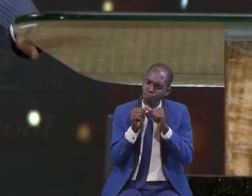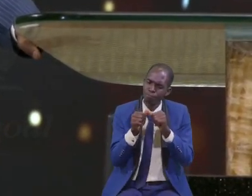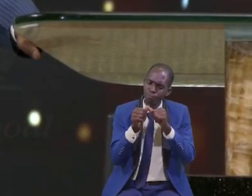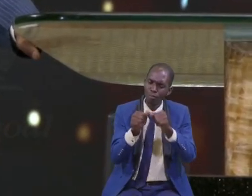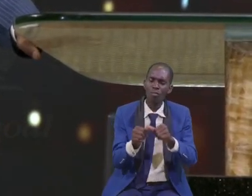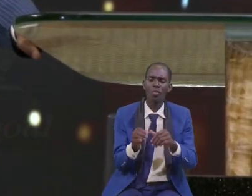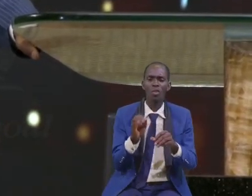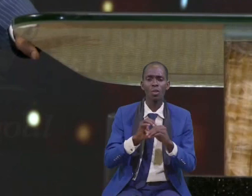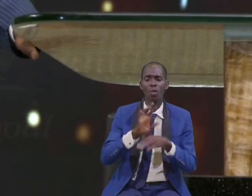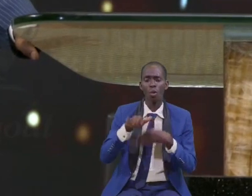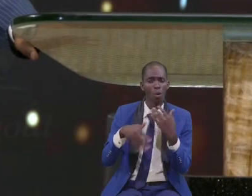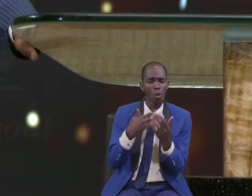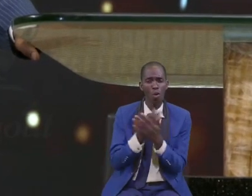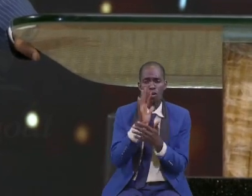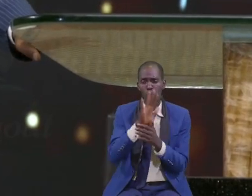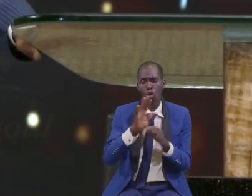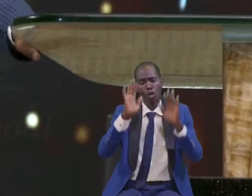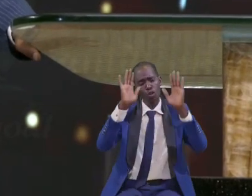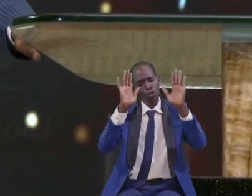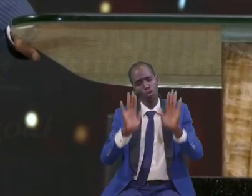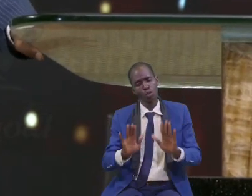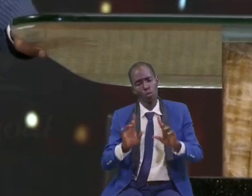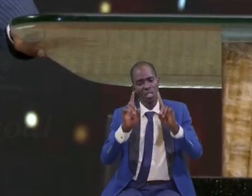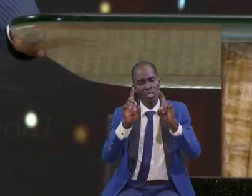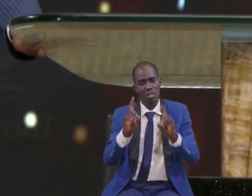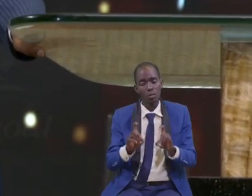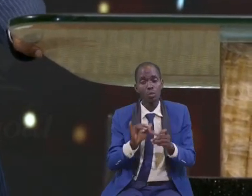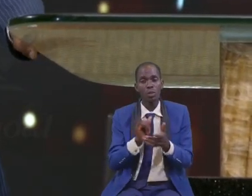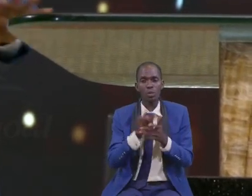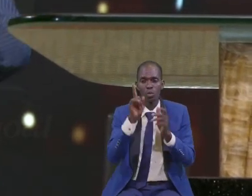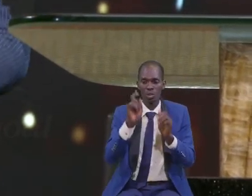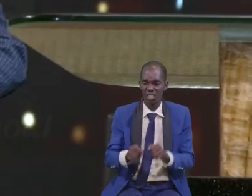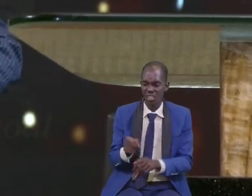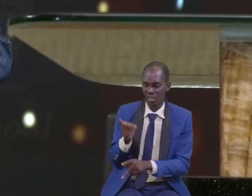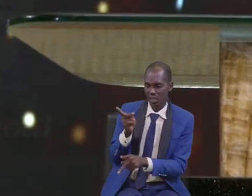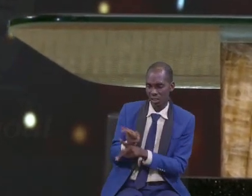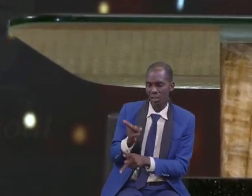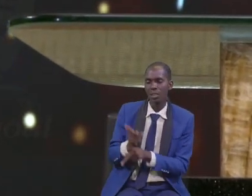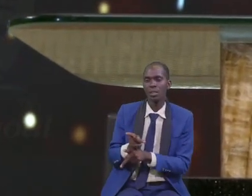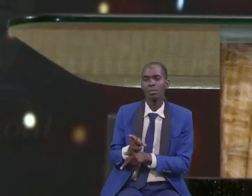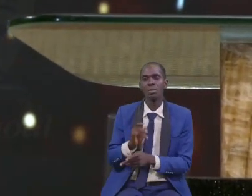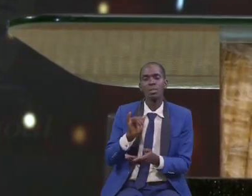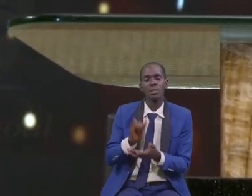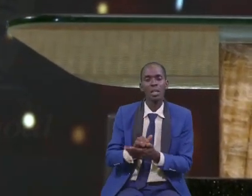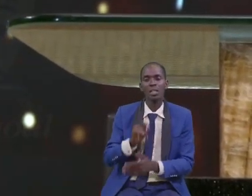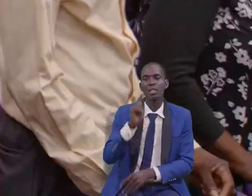you'll preserve that testimony of the faithful.